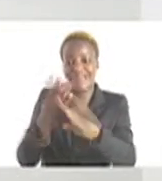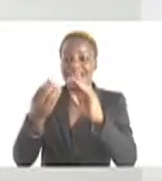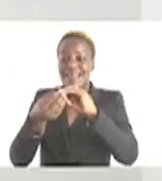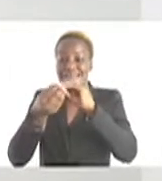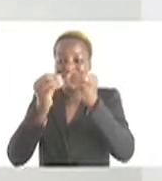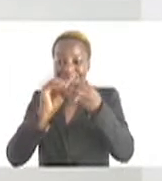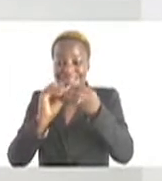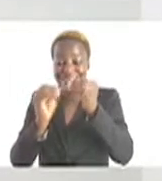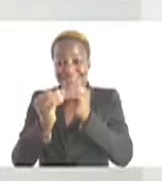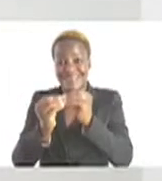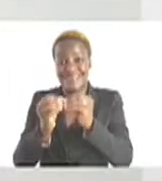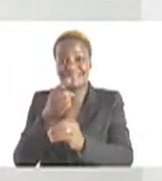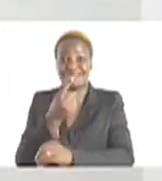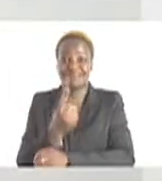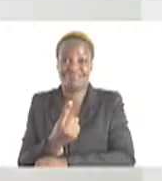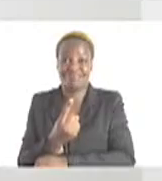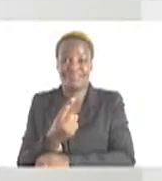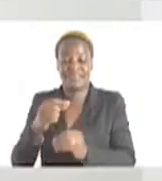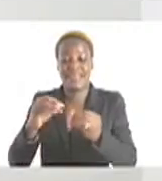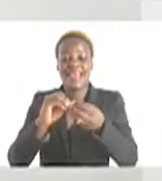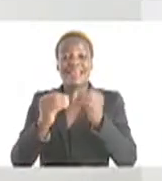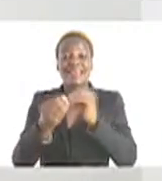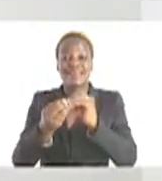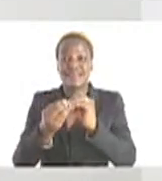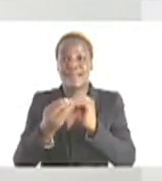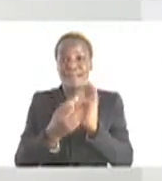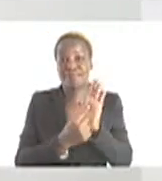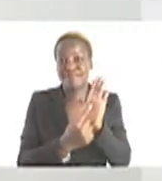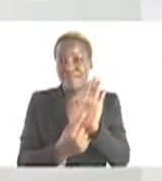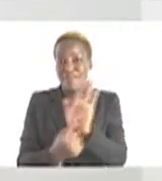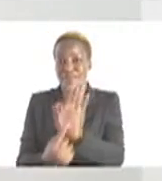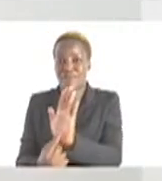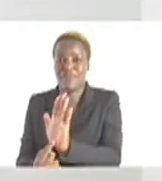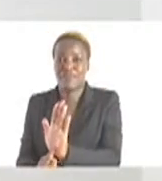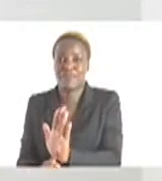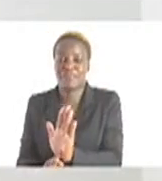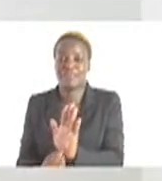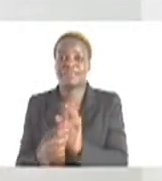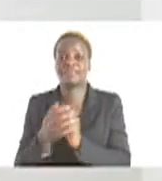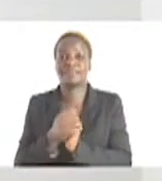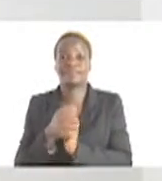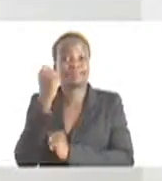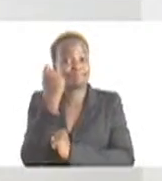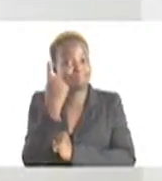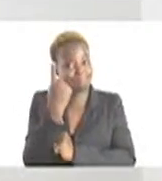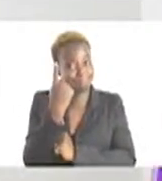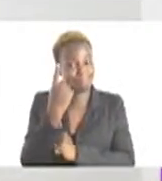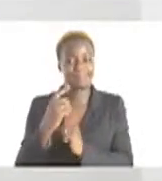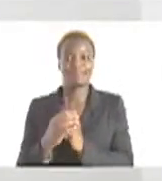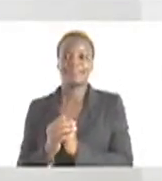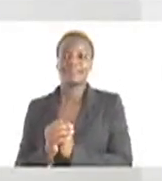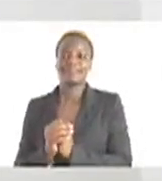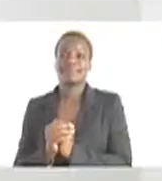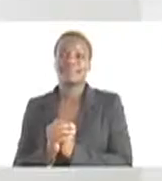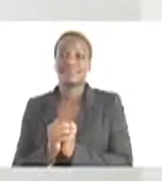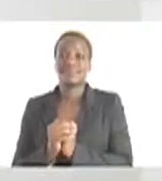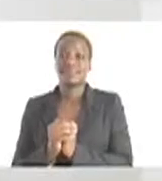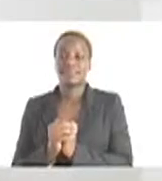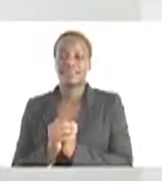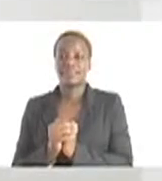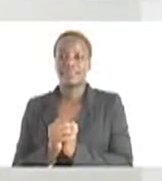asked about the date, we look at the numbers inside of the calendar. All right. Okay.